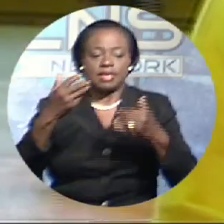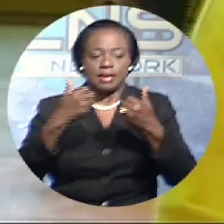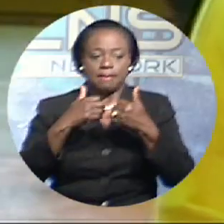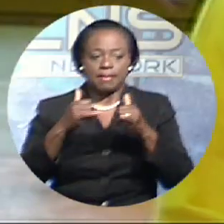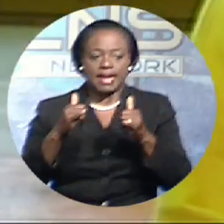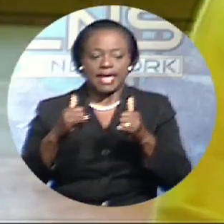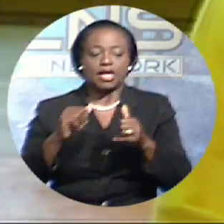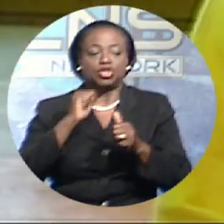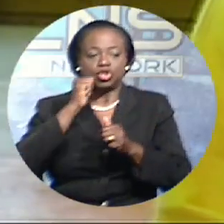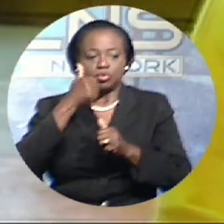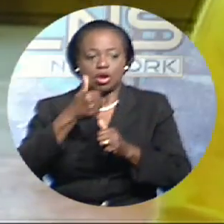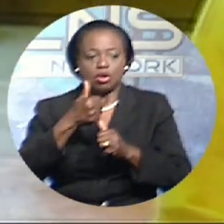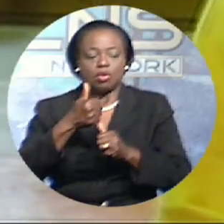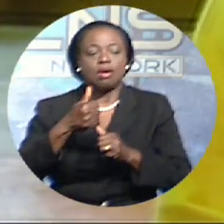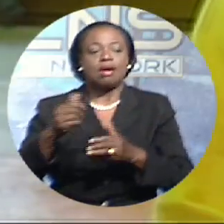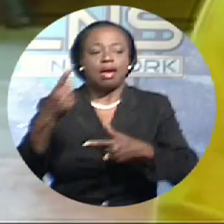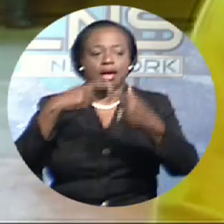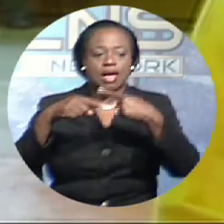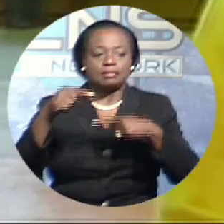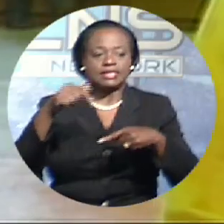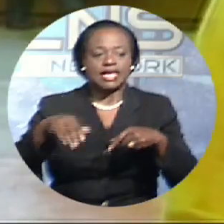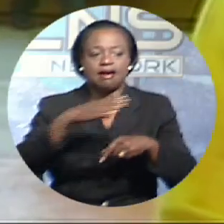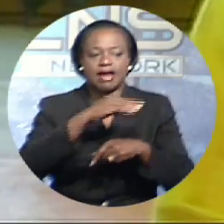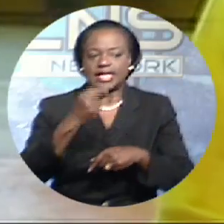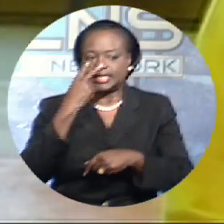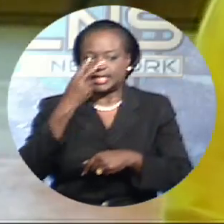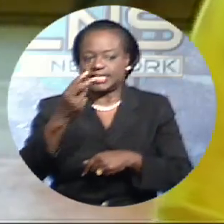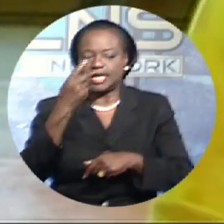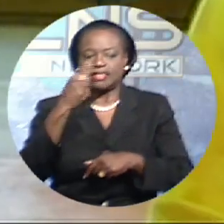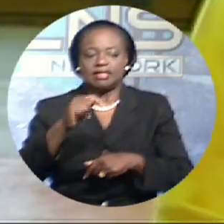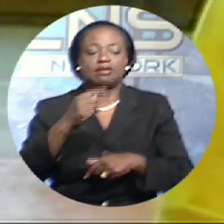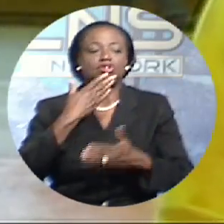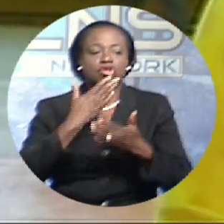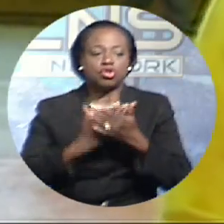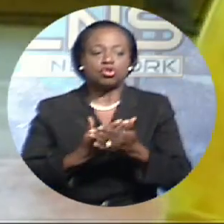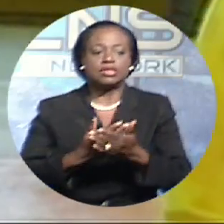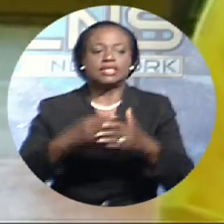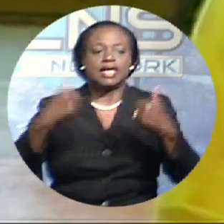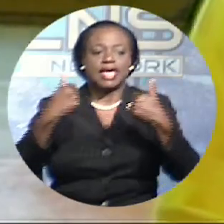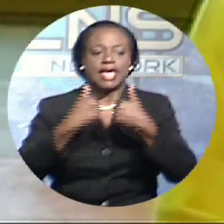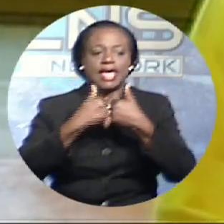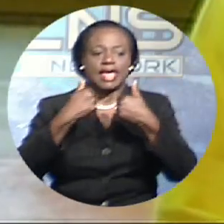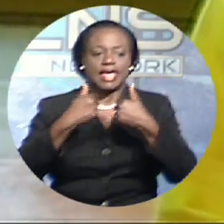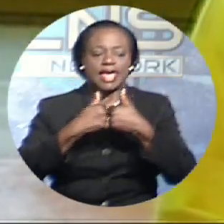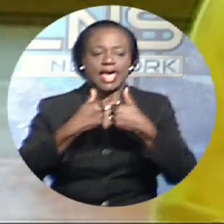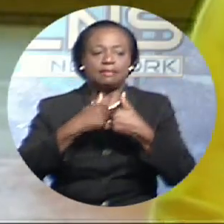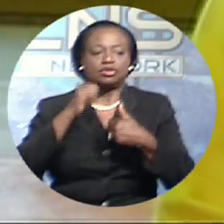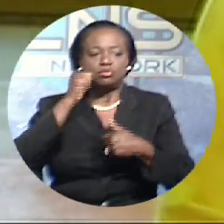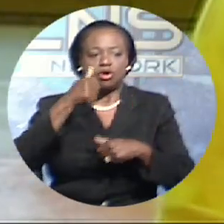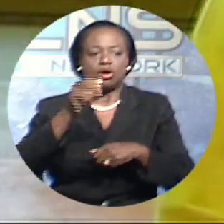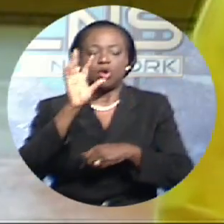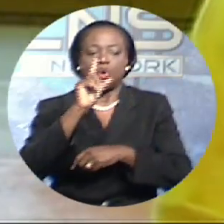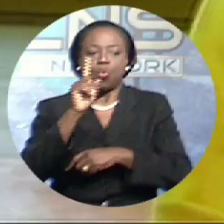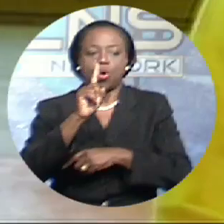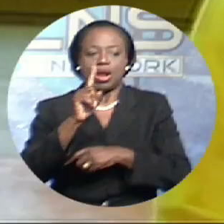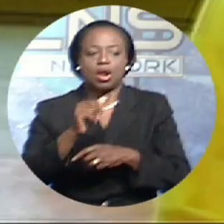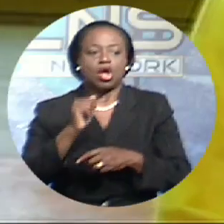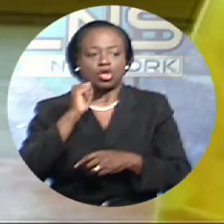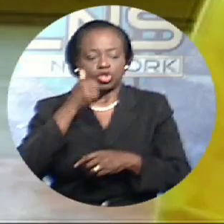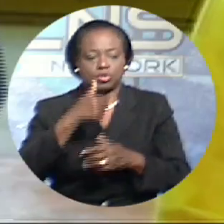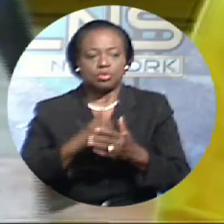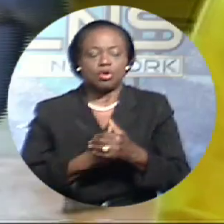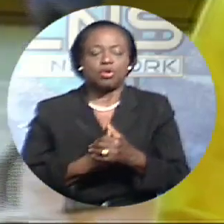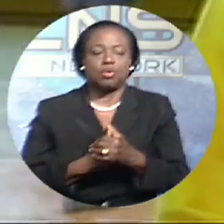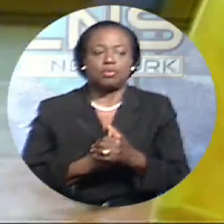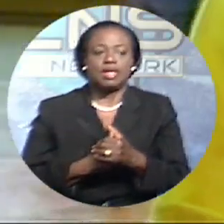action still to go here on day number 2 of the Hugh Campbell Basketball Tournament. And come tomorrow, they get an early start at 1 o'clock. That's when most of the